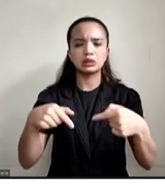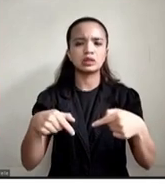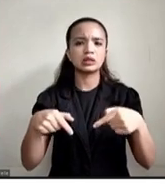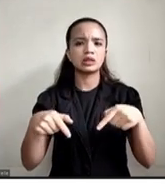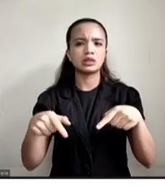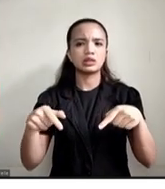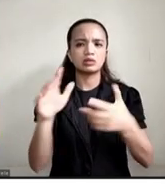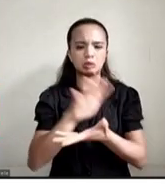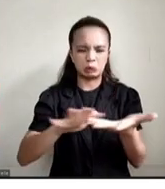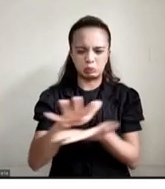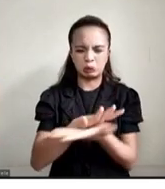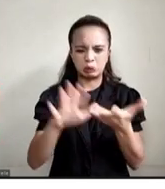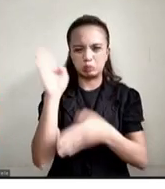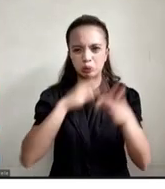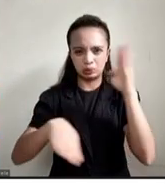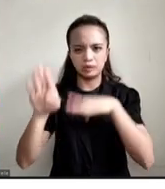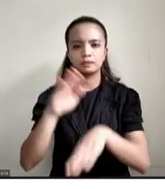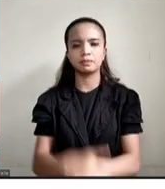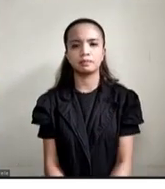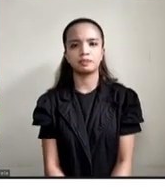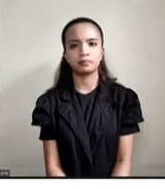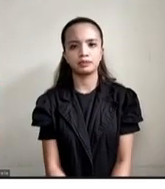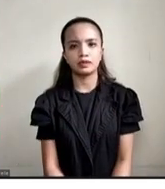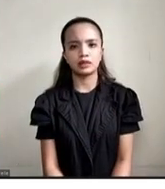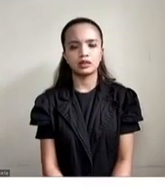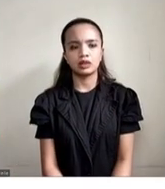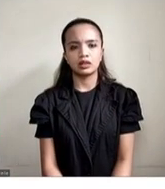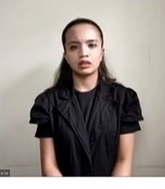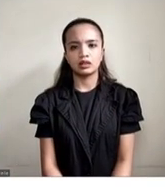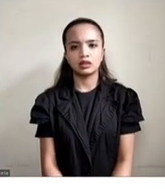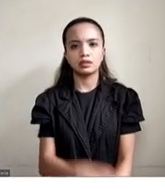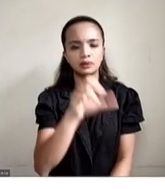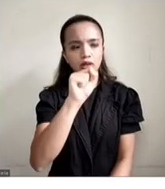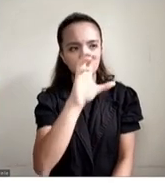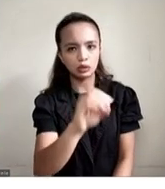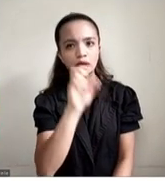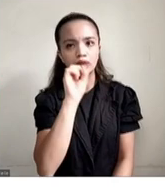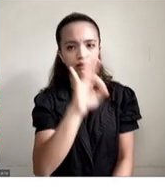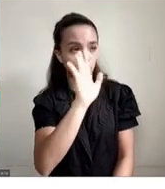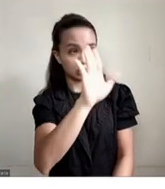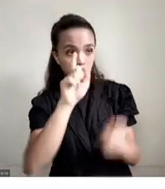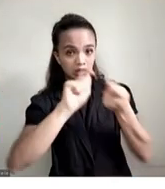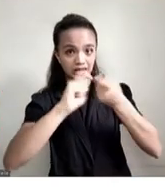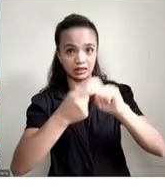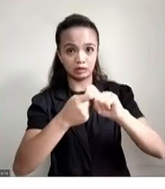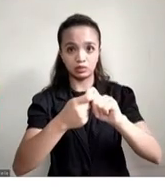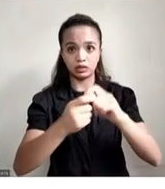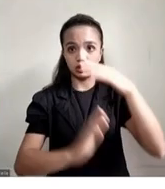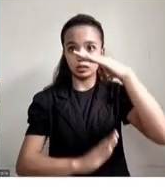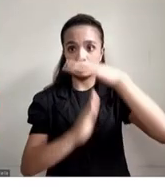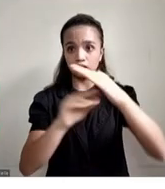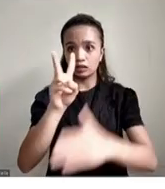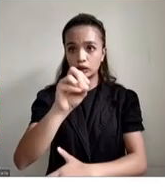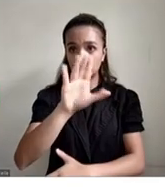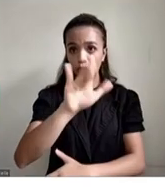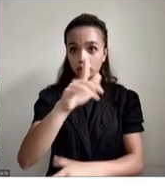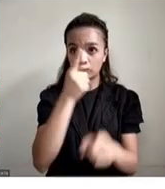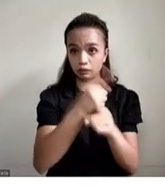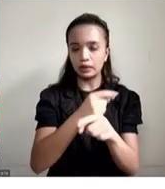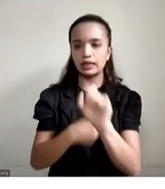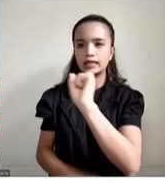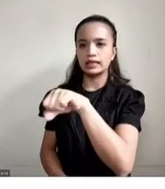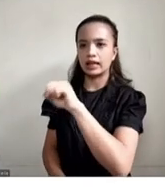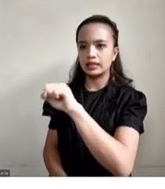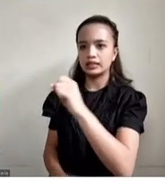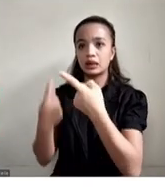makigulo. Hmm. Yeah, so if you're not, your term is until 2025, correct? Yes. So parang